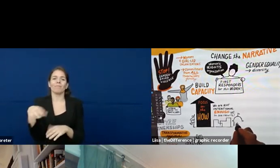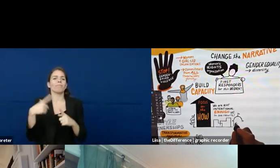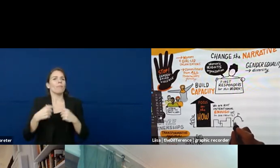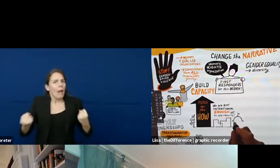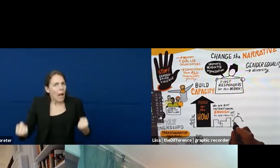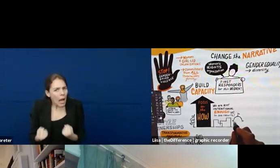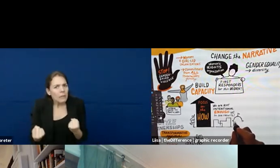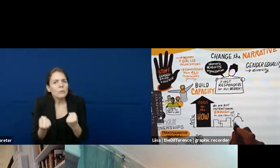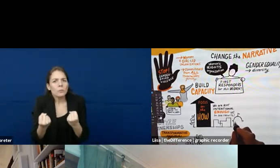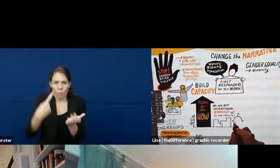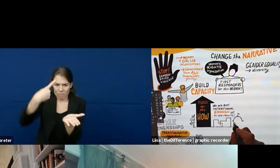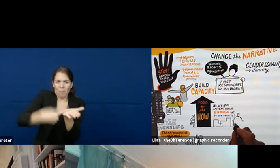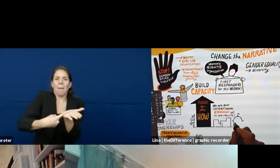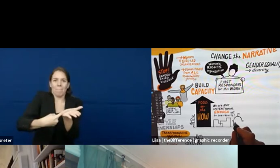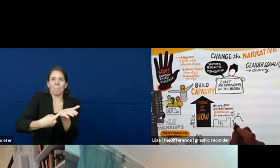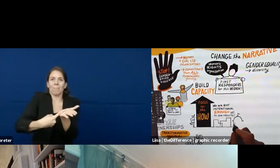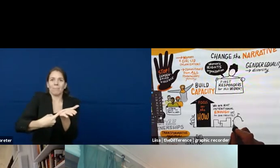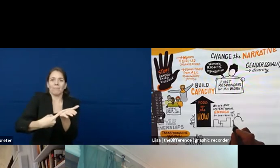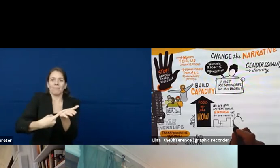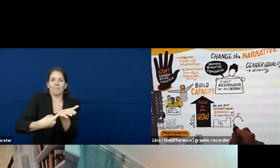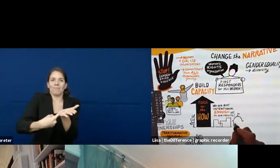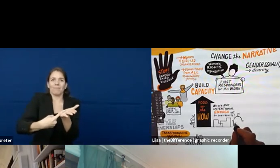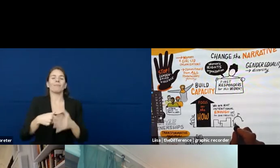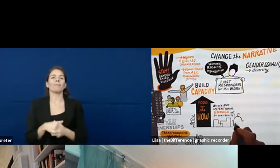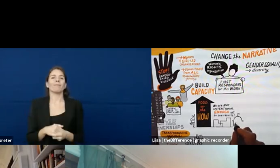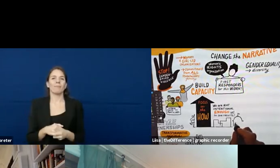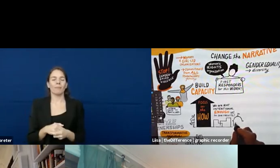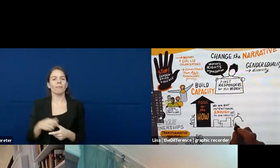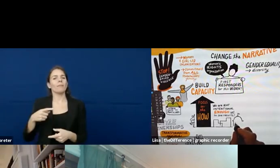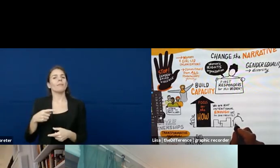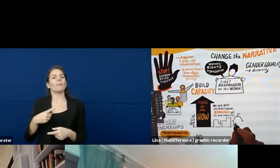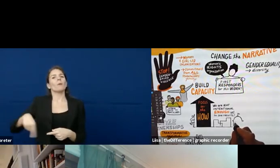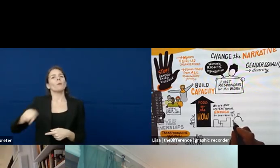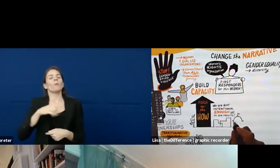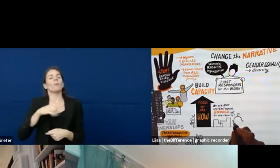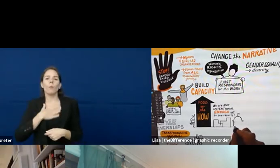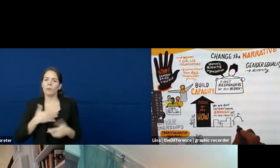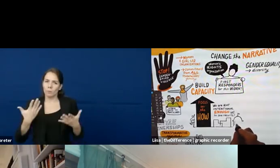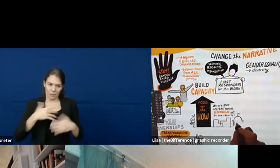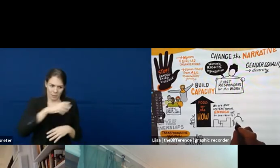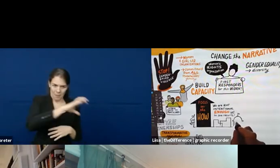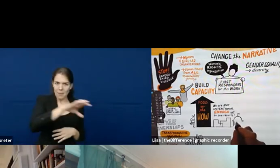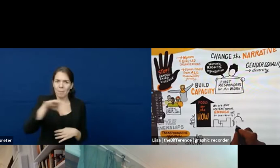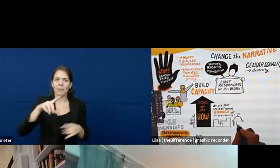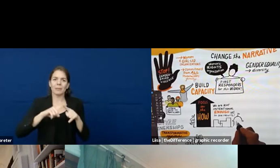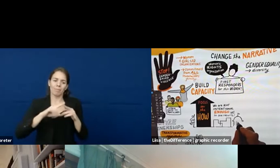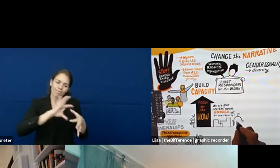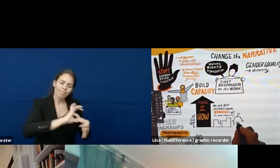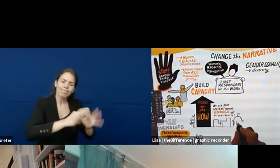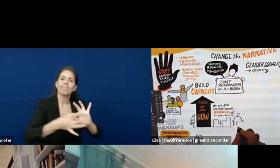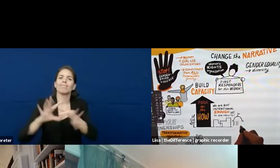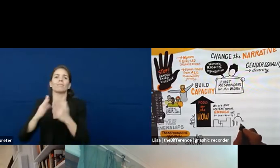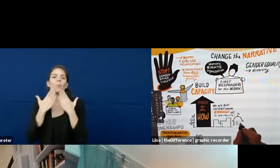makers. I also like the fact that you emphasized the fact that we need to consider the context and the